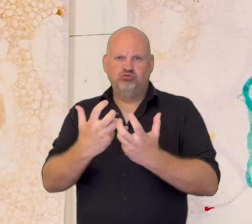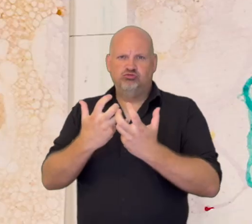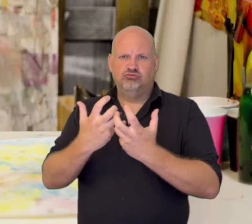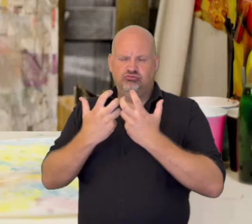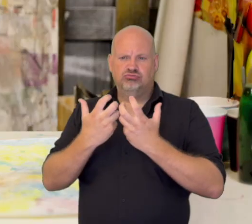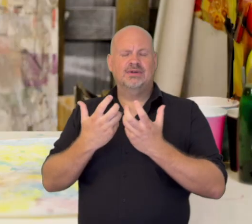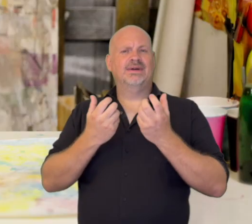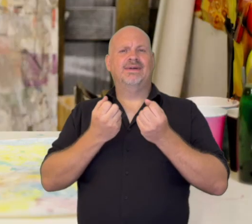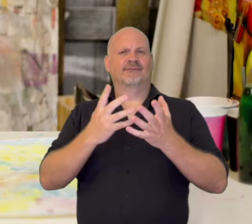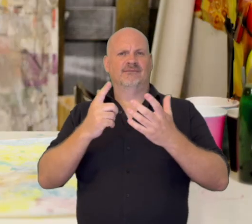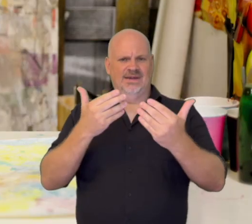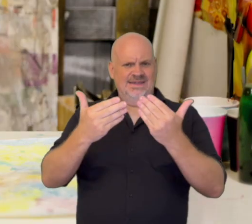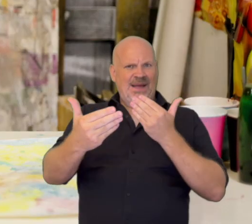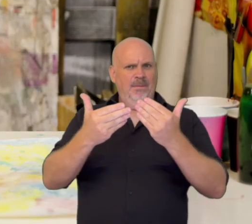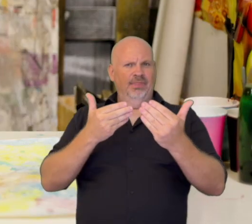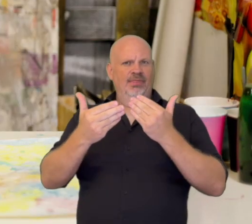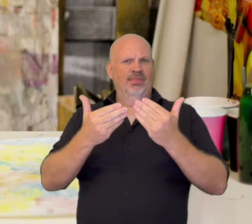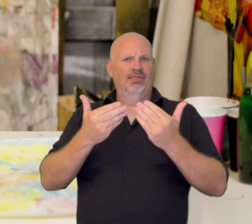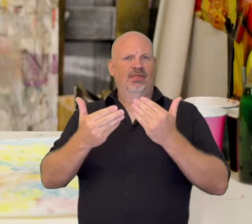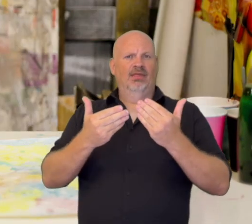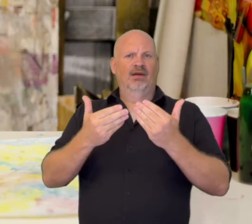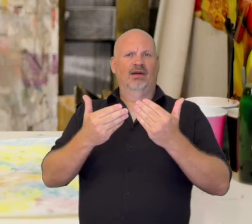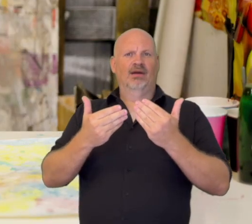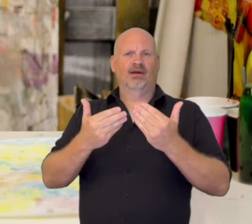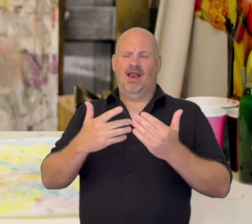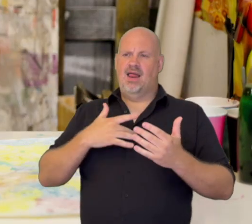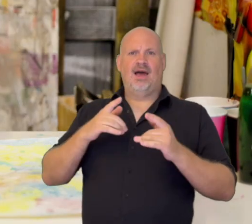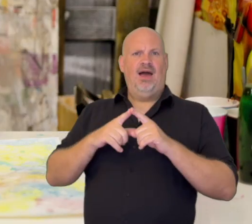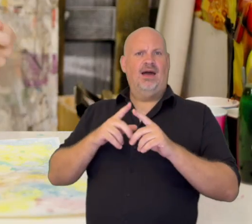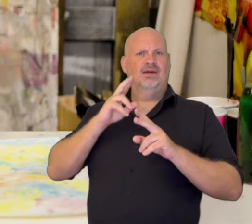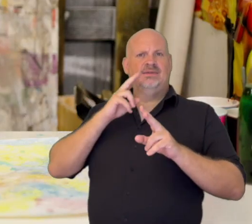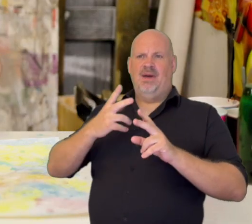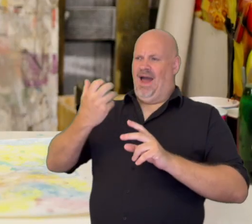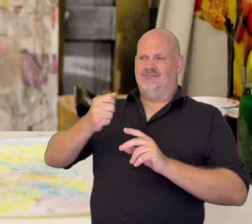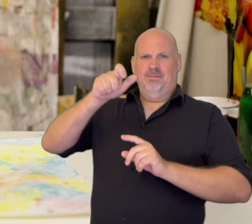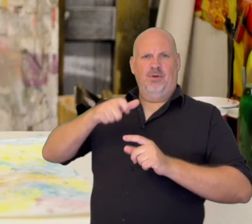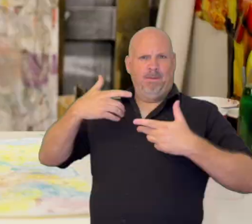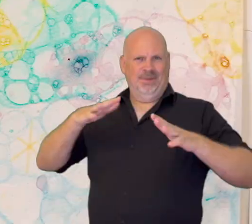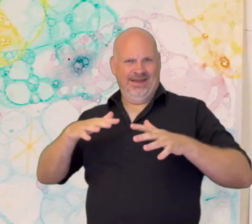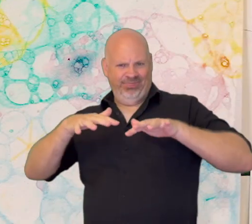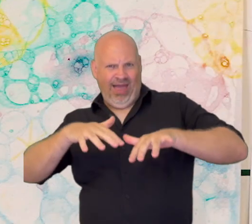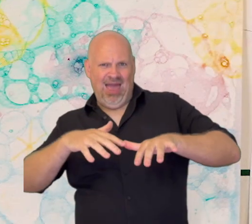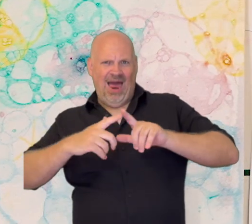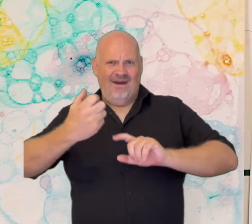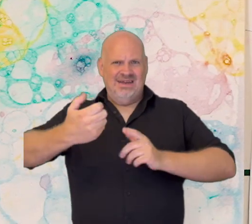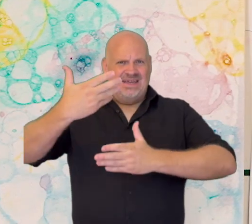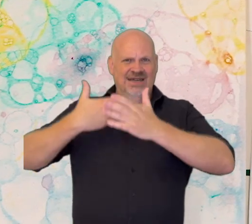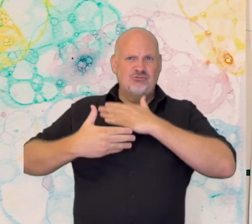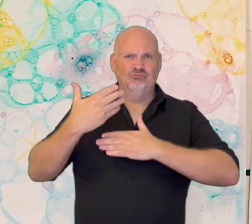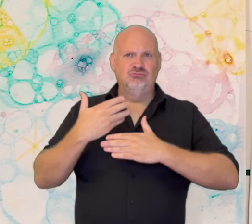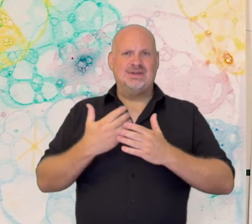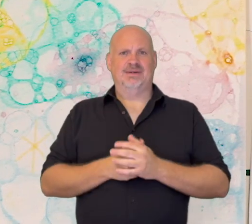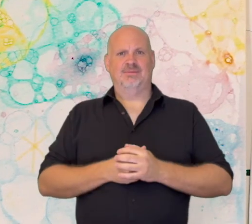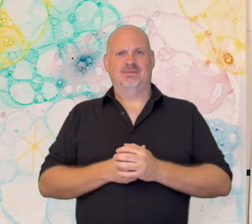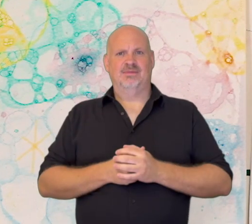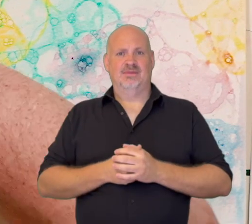gives a lot of depth, and like someone may have been here. There's like a kind of history that's forming here. So if you just see here, I'm